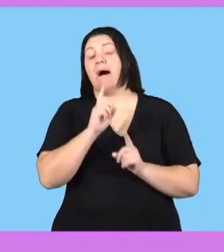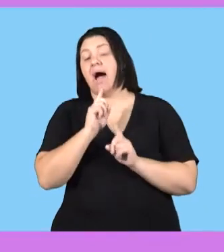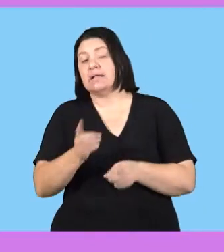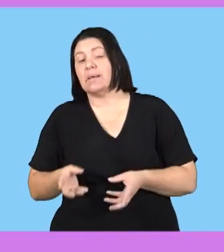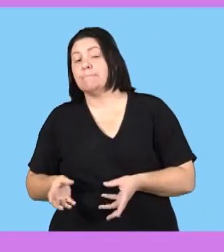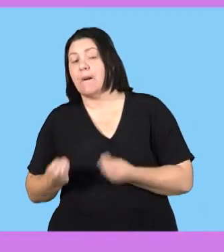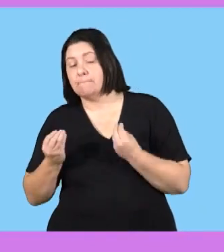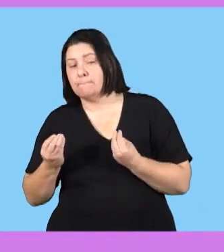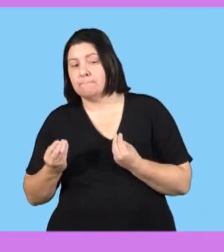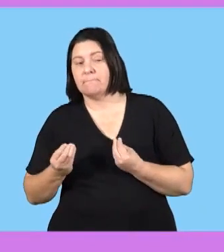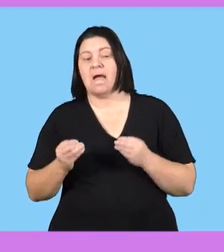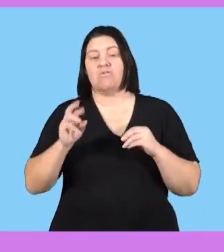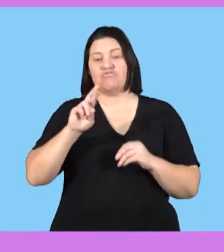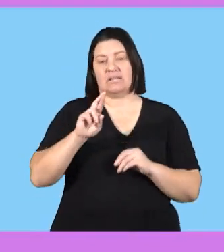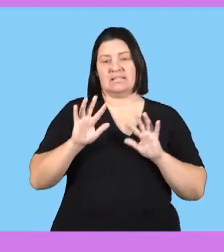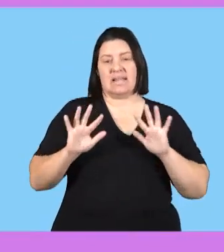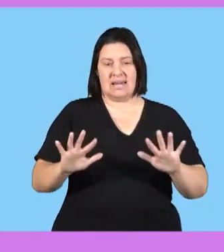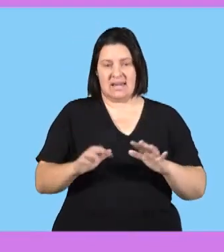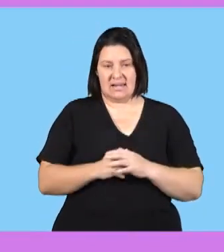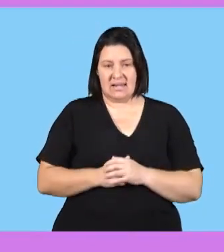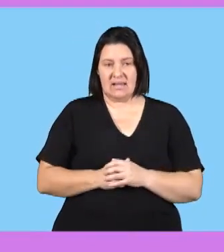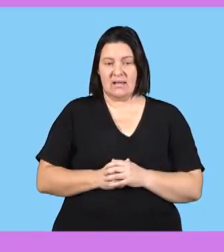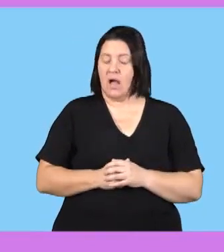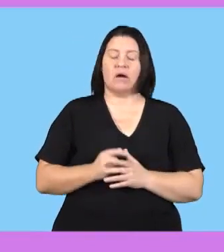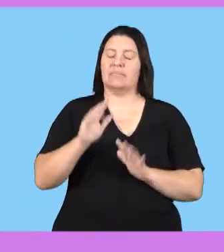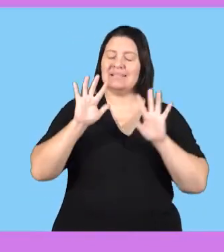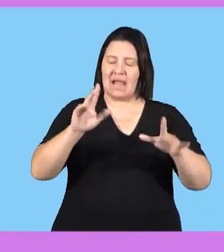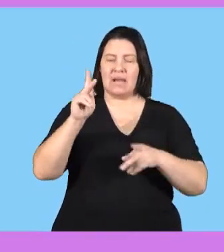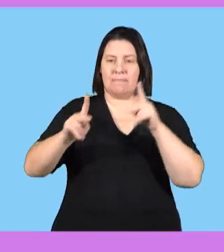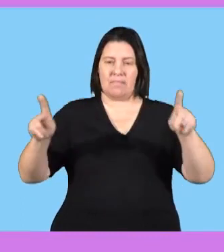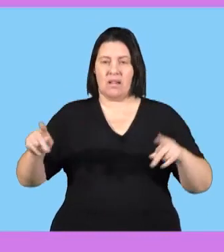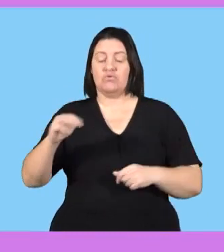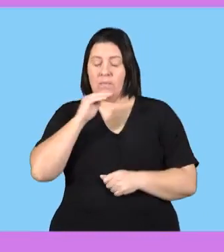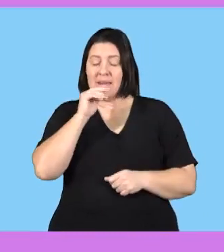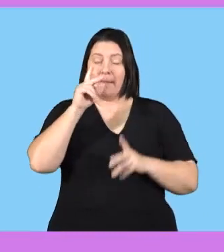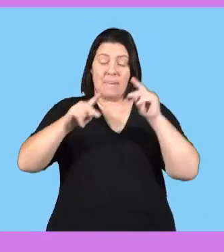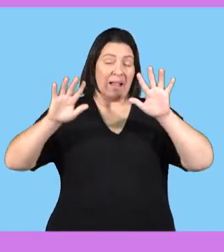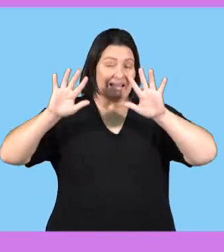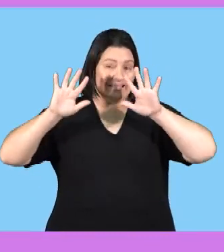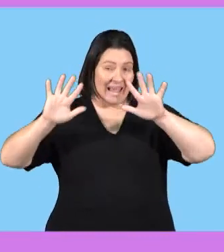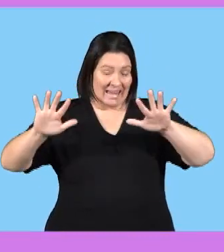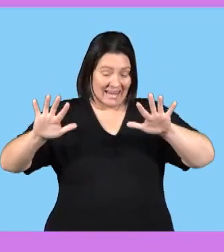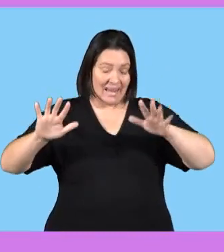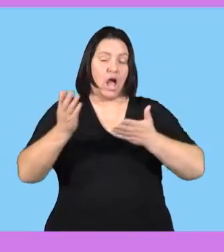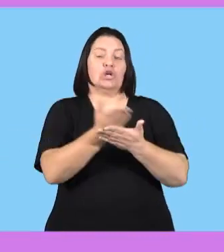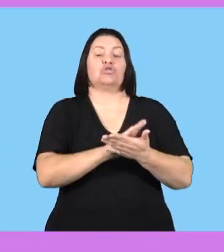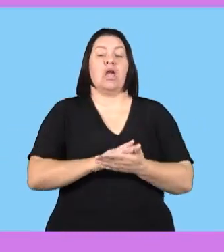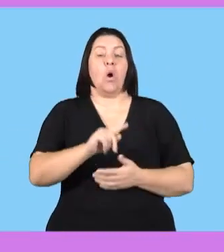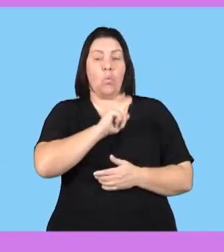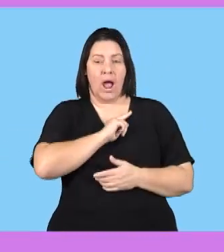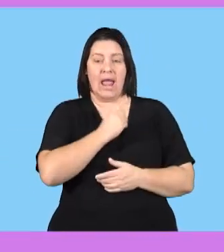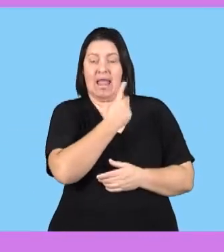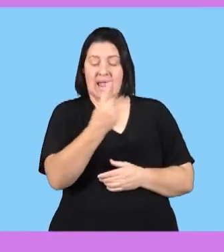then we are going to have 10. So 10 people will then share the cost in such a way that they